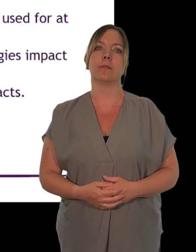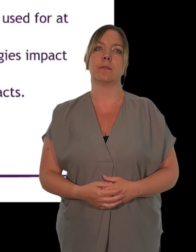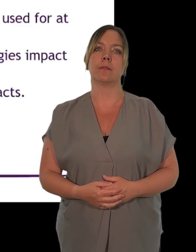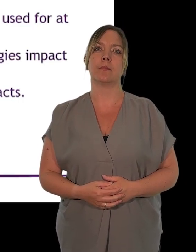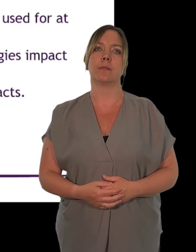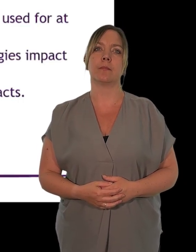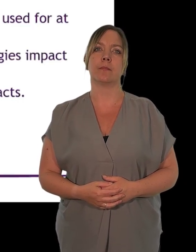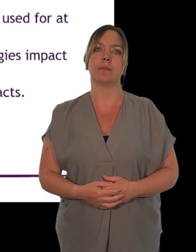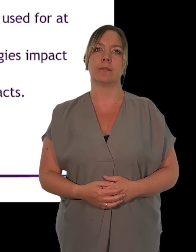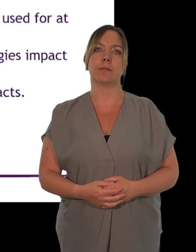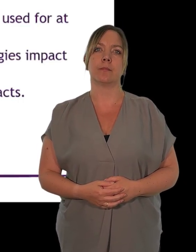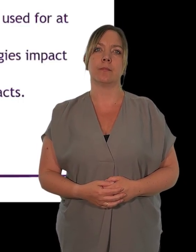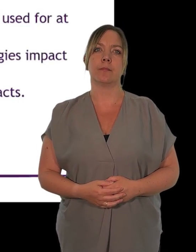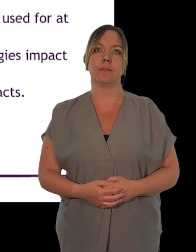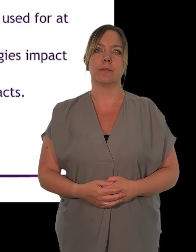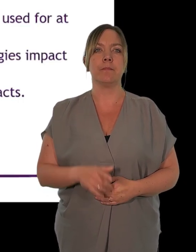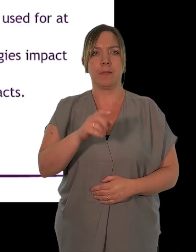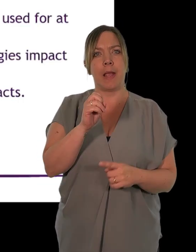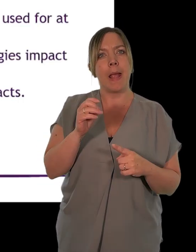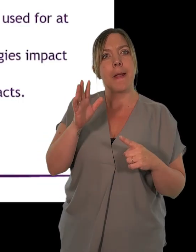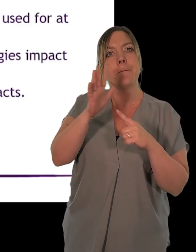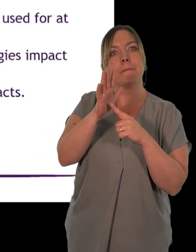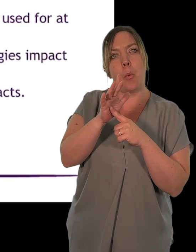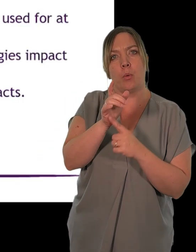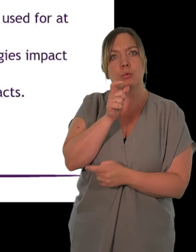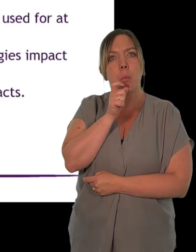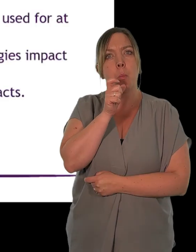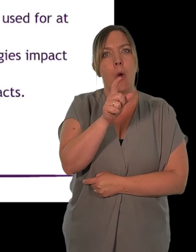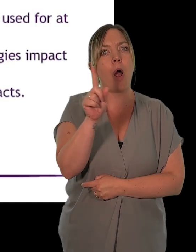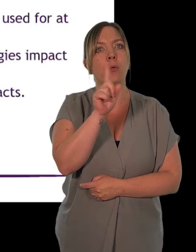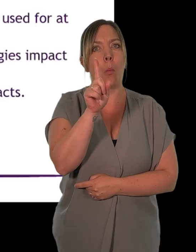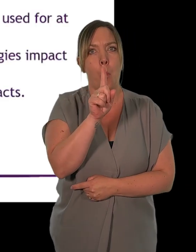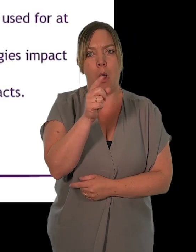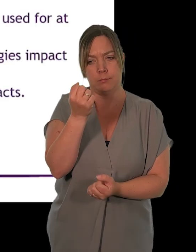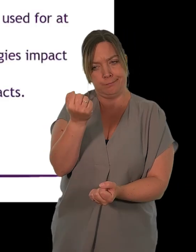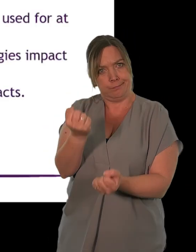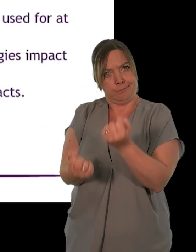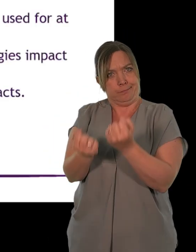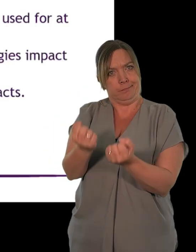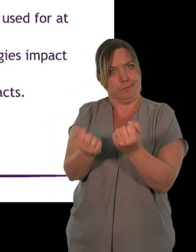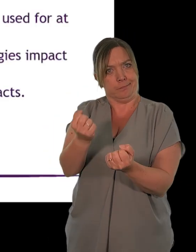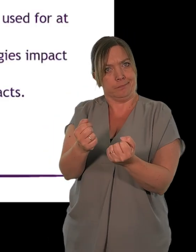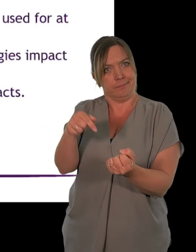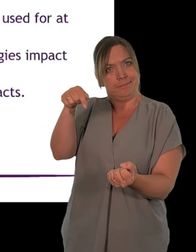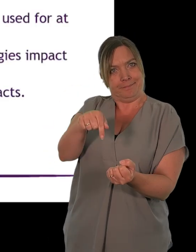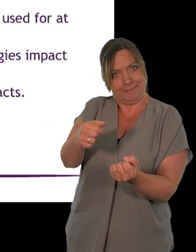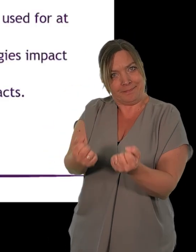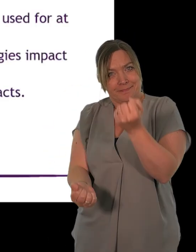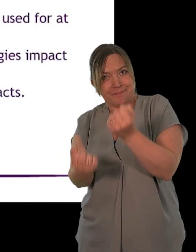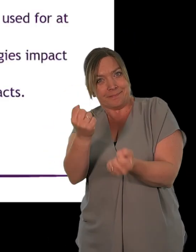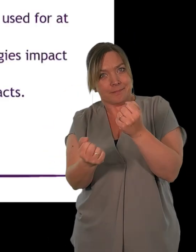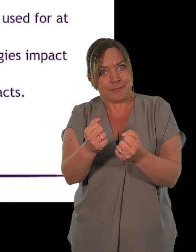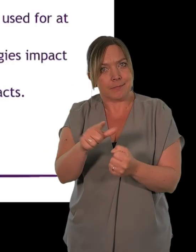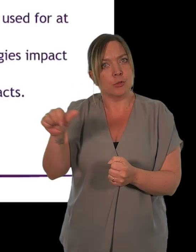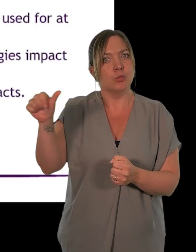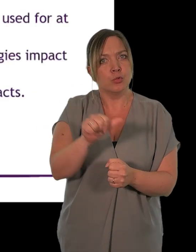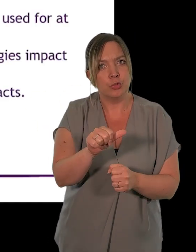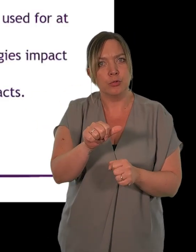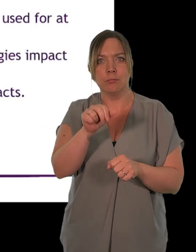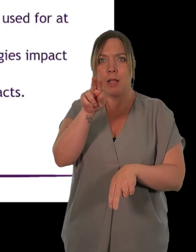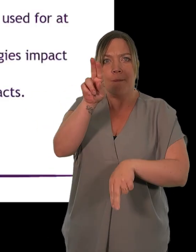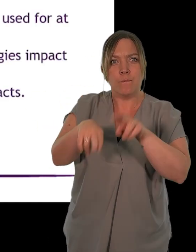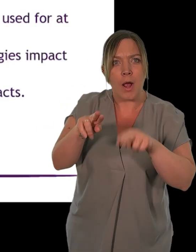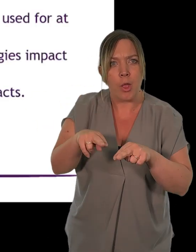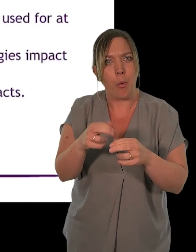The command verb in this question is assess. To assess, you should evaluate or judge the importance